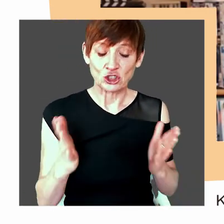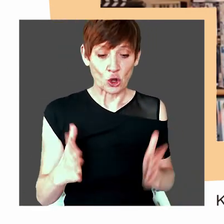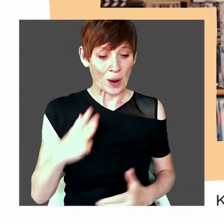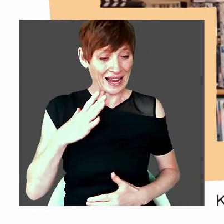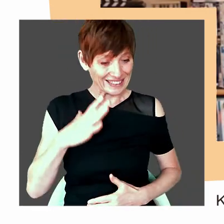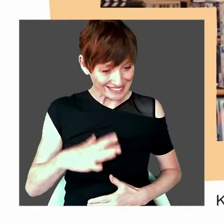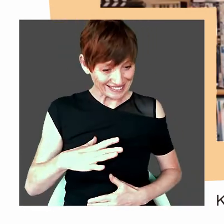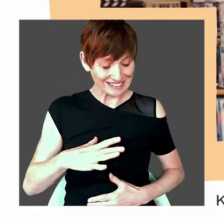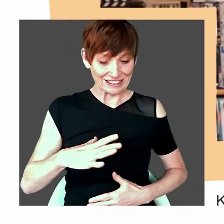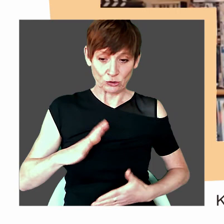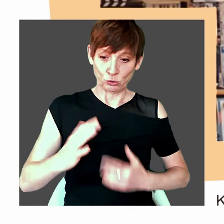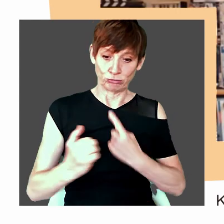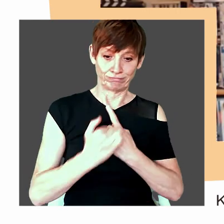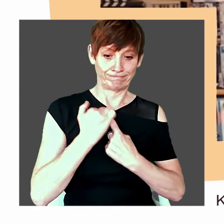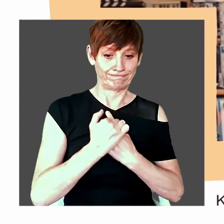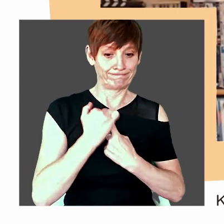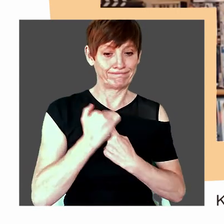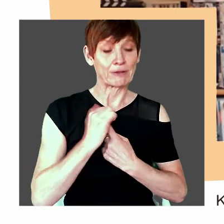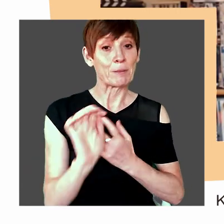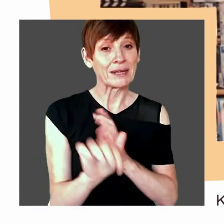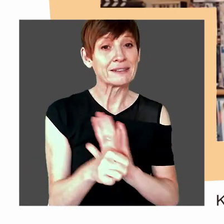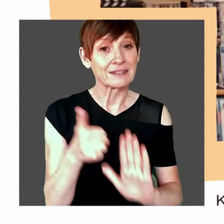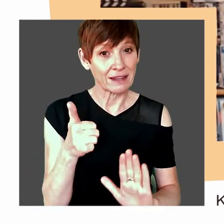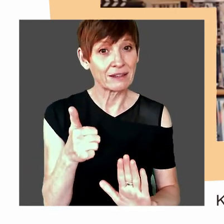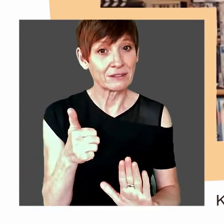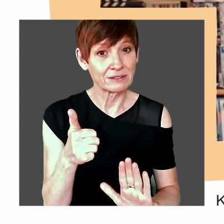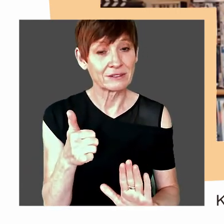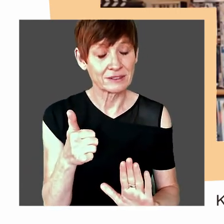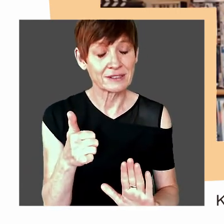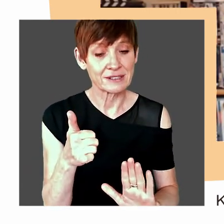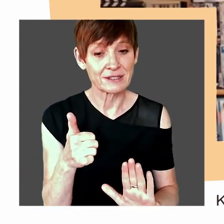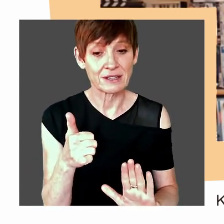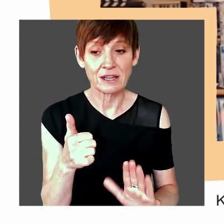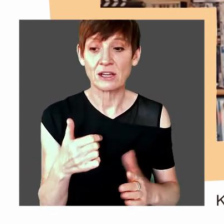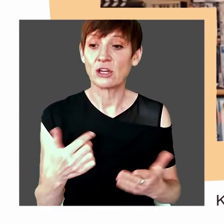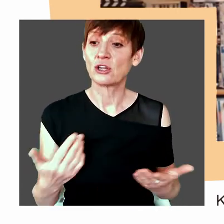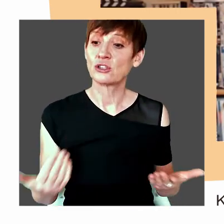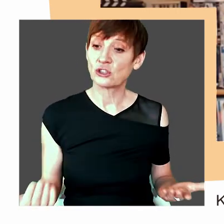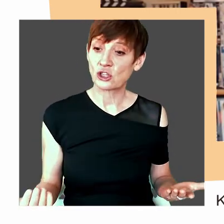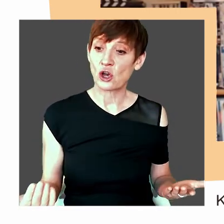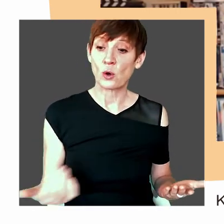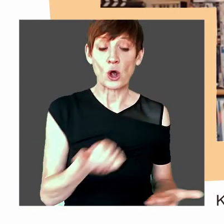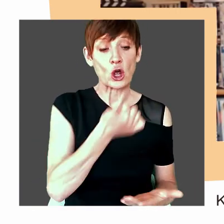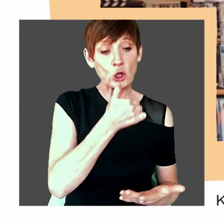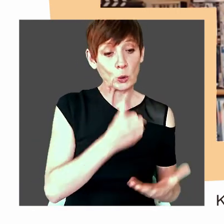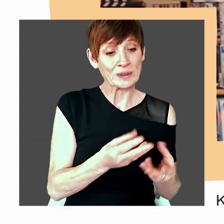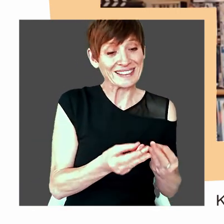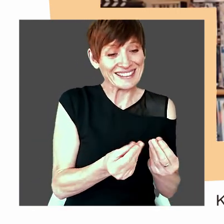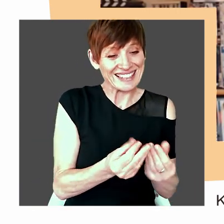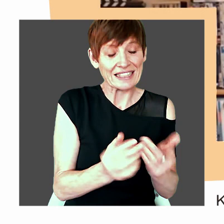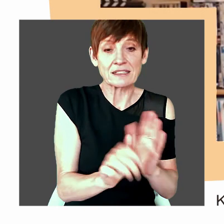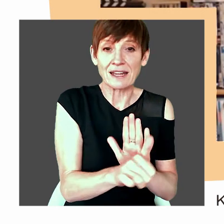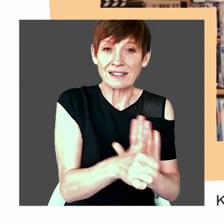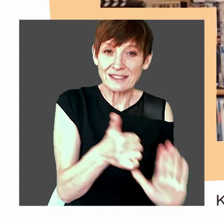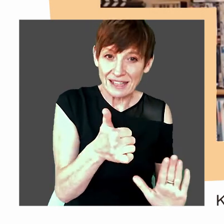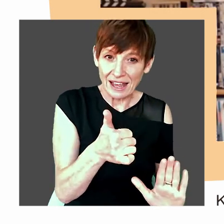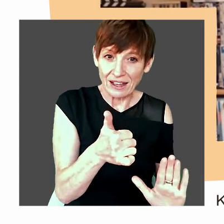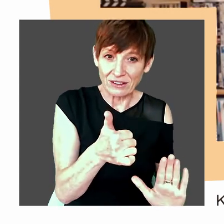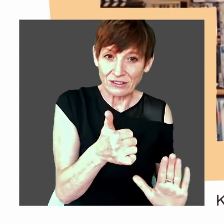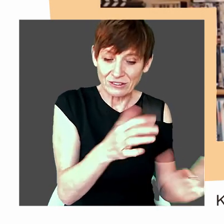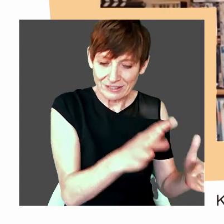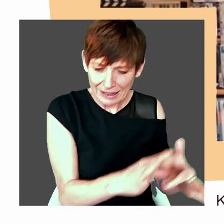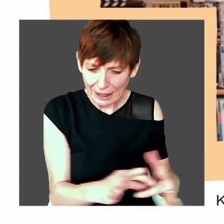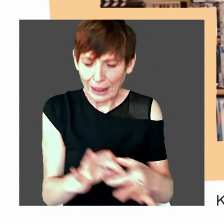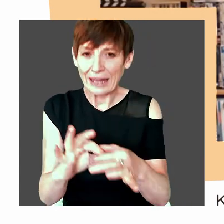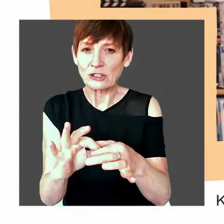my skill level. So I ended up using my textile skills in a more illustration